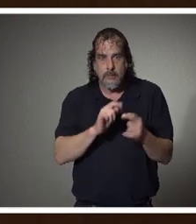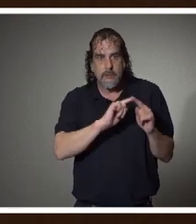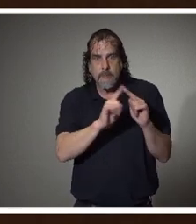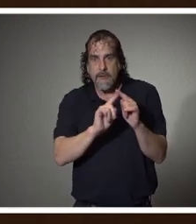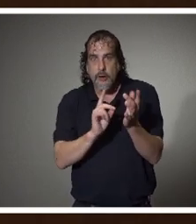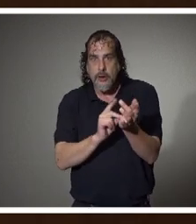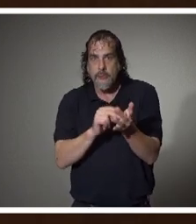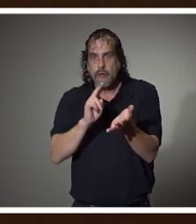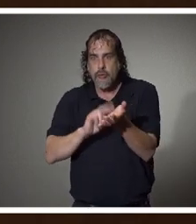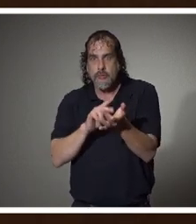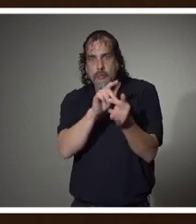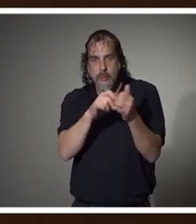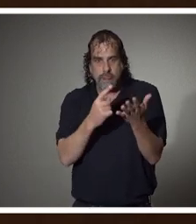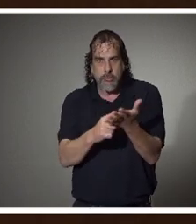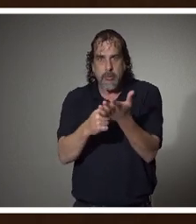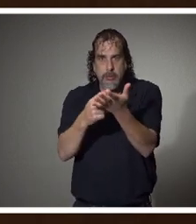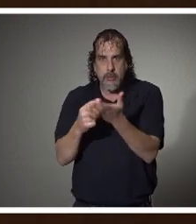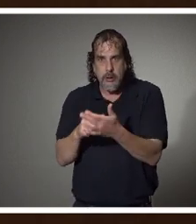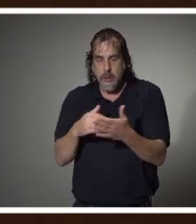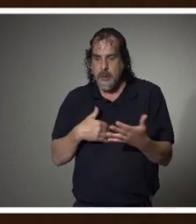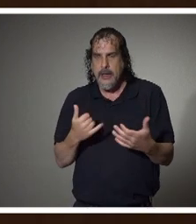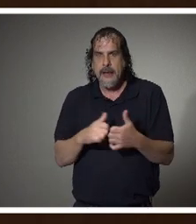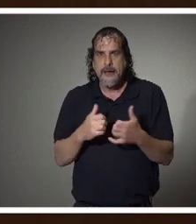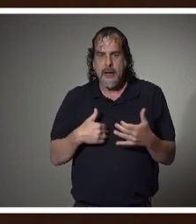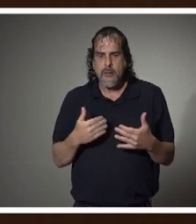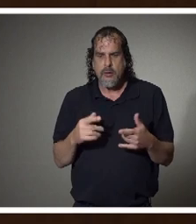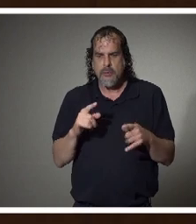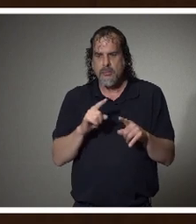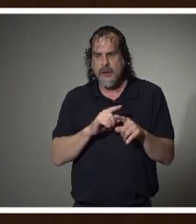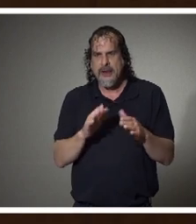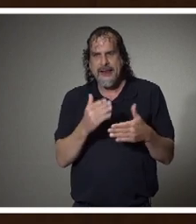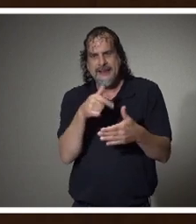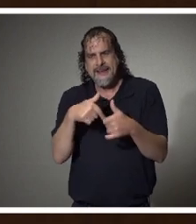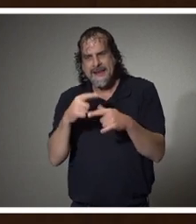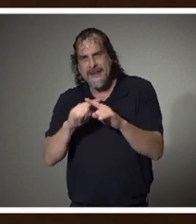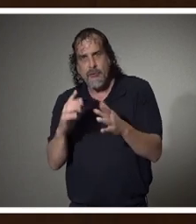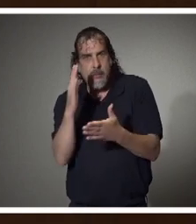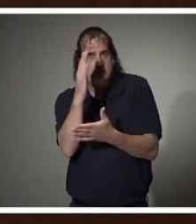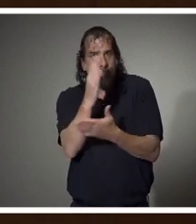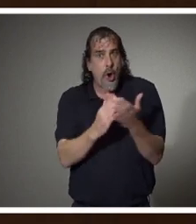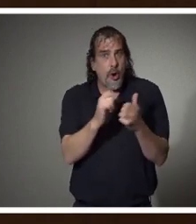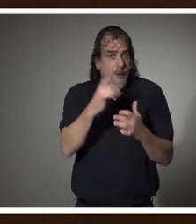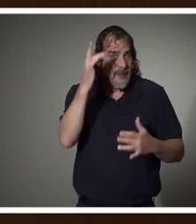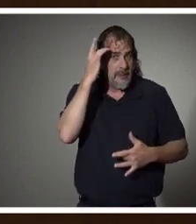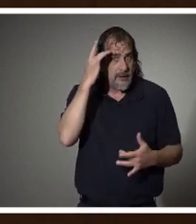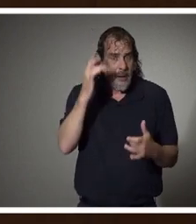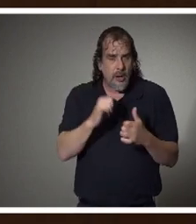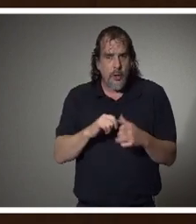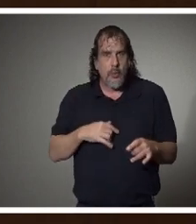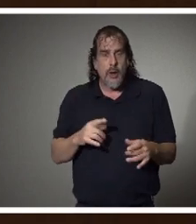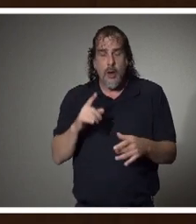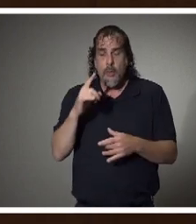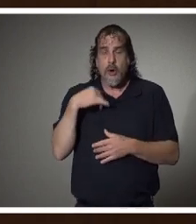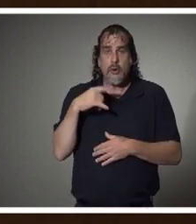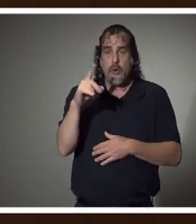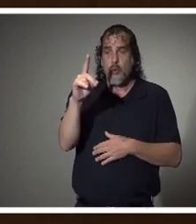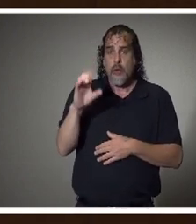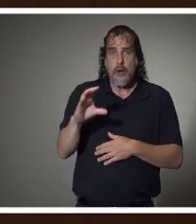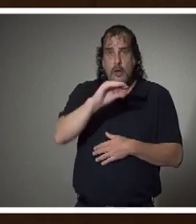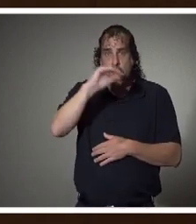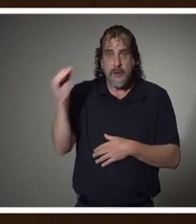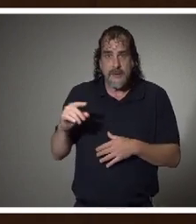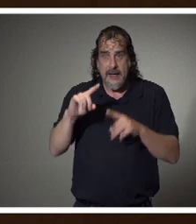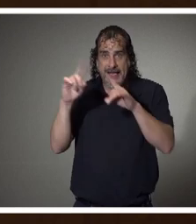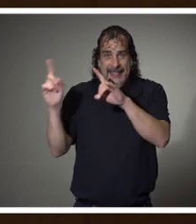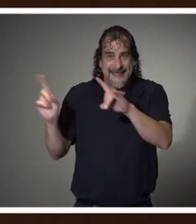physicians, going forth now that we're moving into a different control phase, we plan to do 100% testing of everybody in a nursing